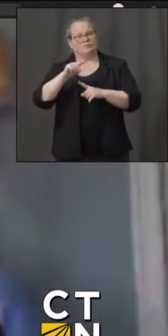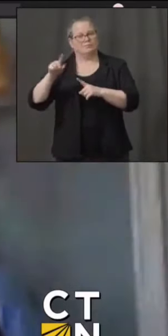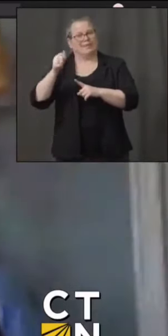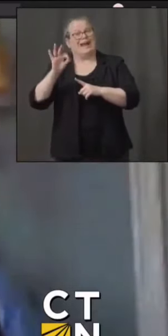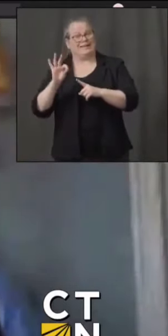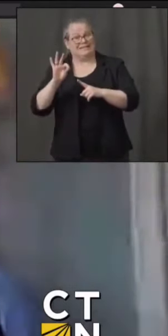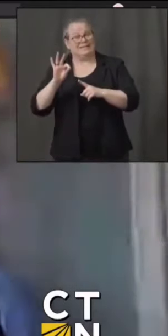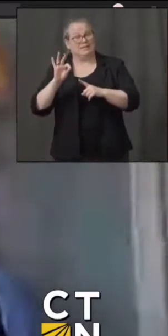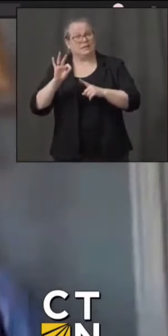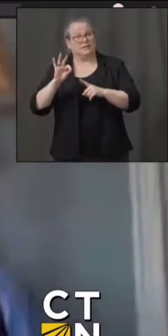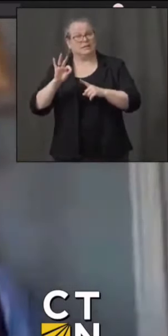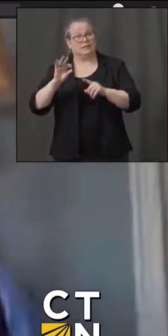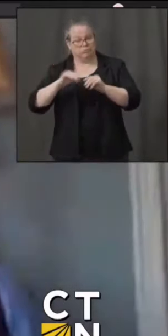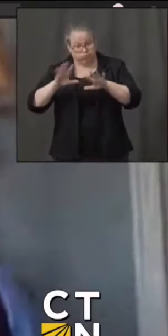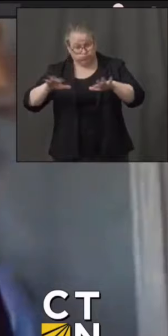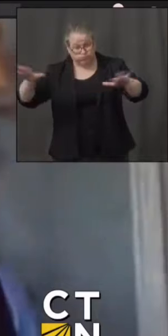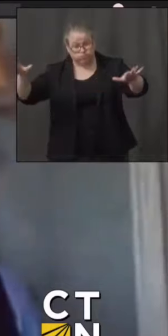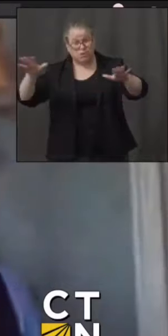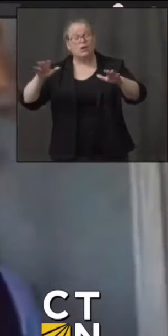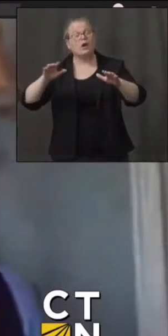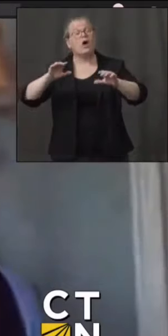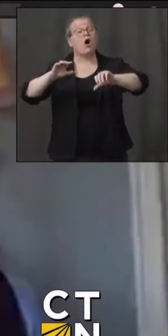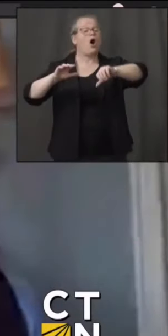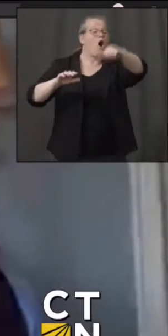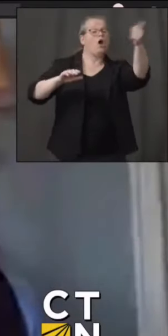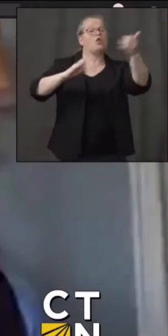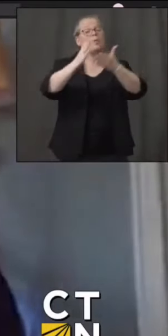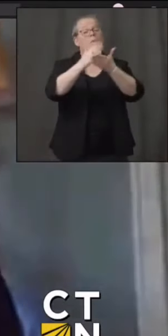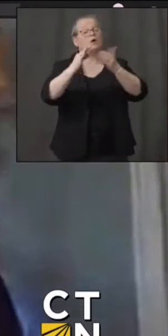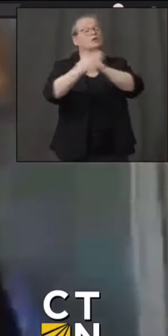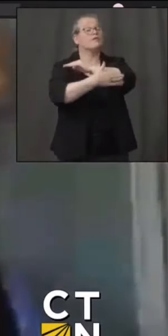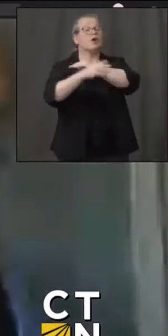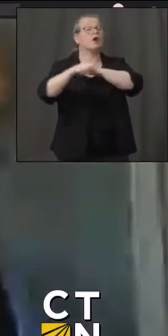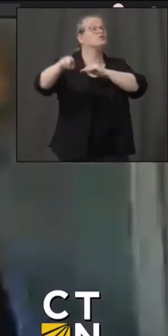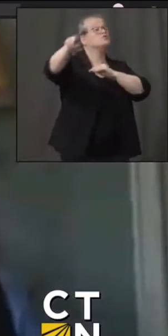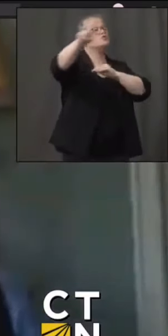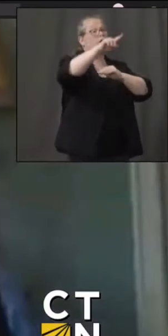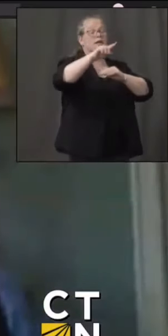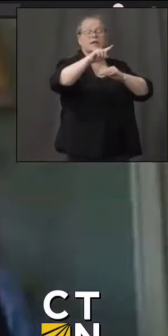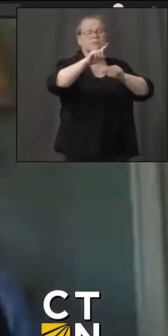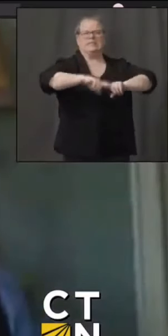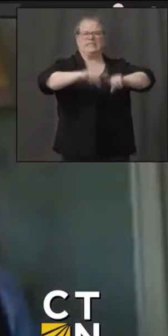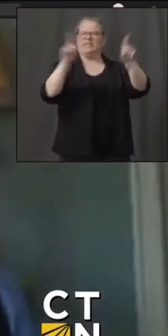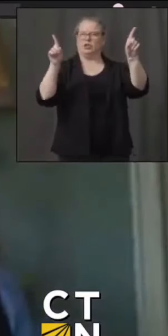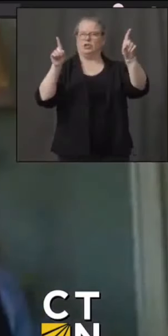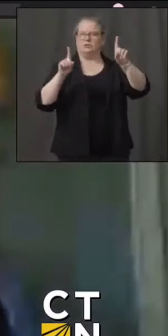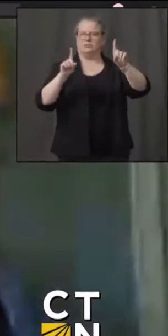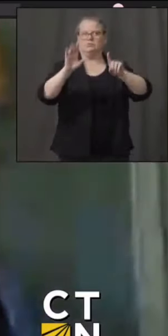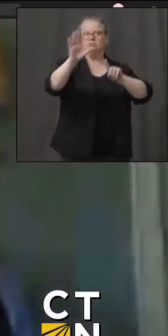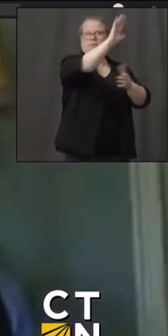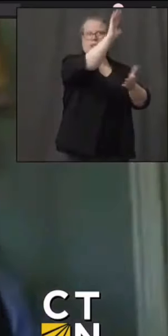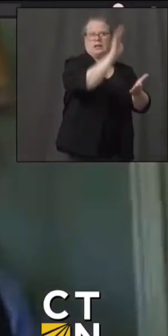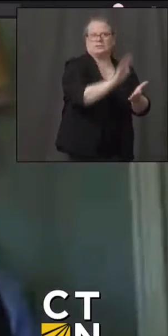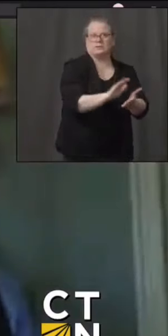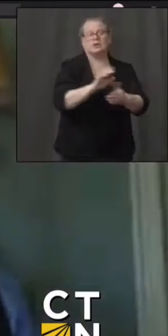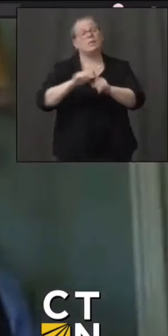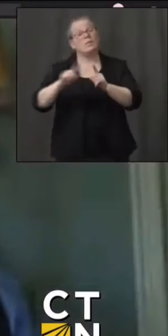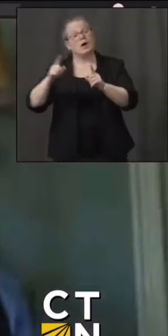not experiencing. But in terms of Connecticut, we are counting both confirmed, laboratory